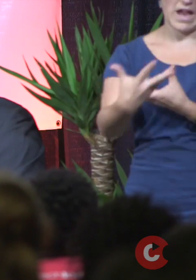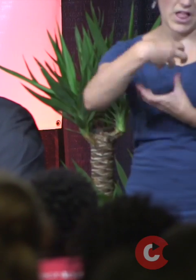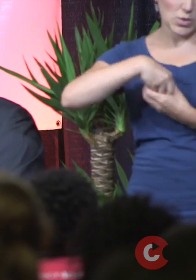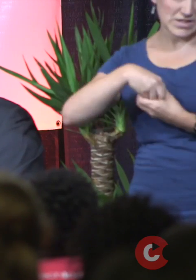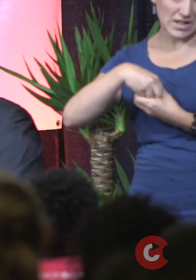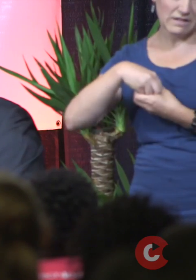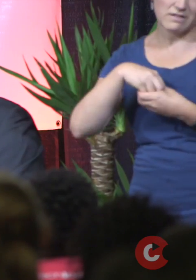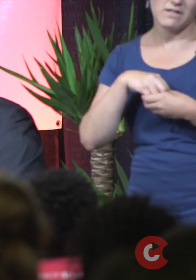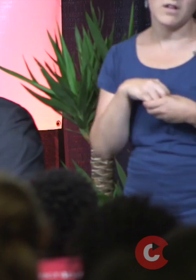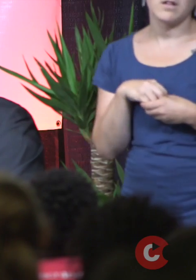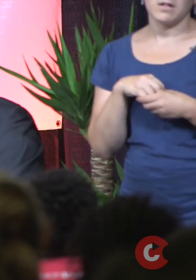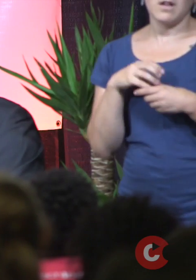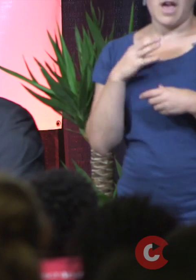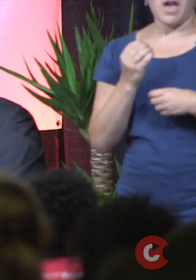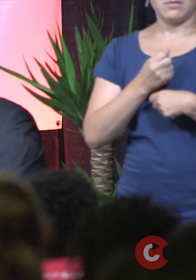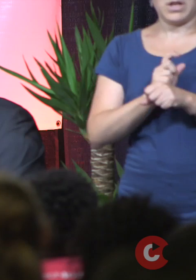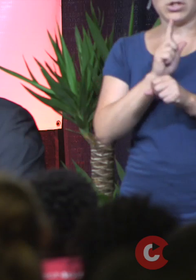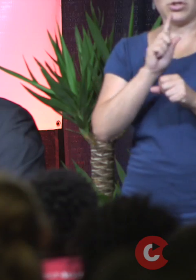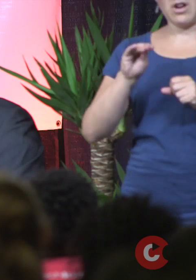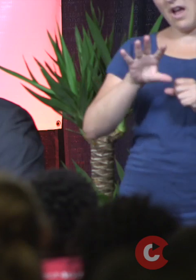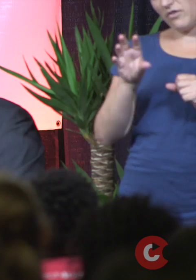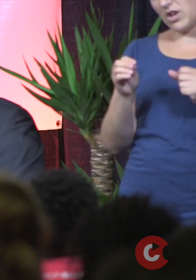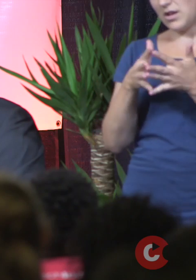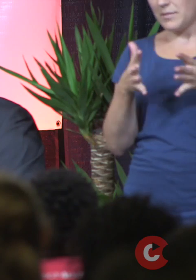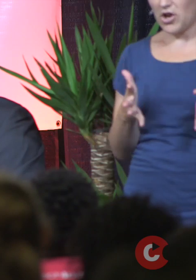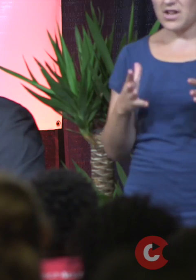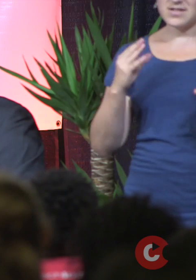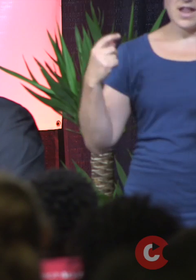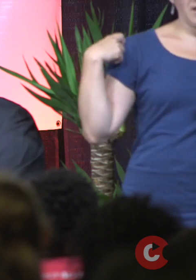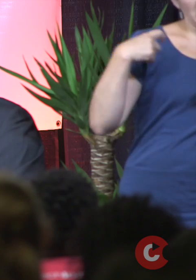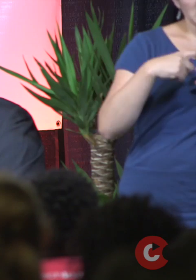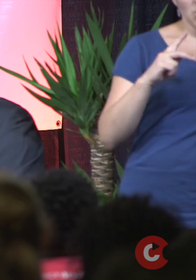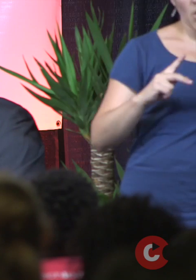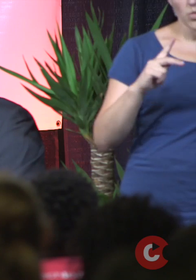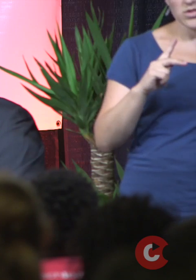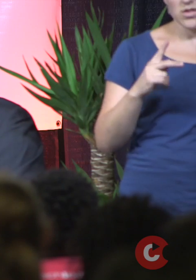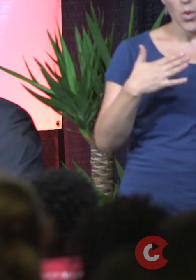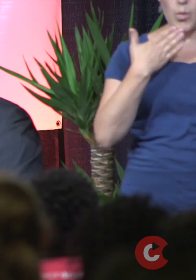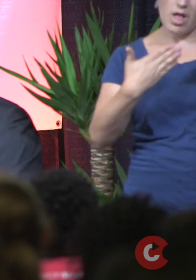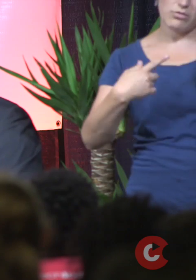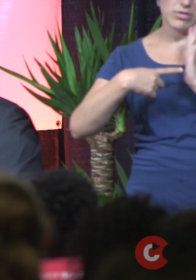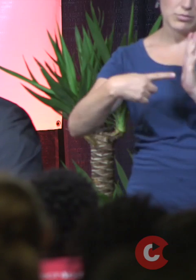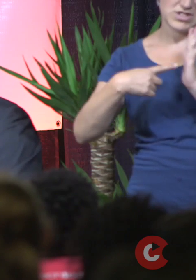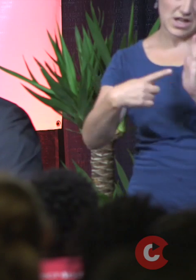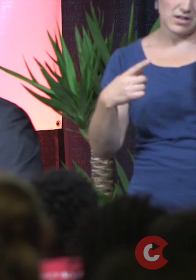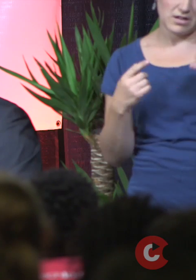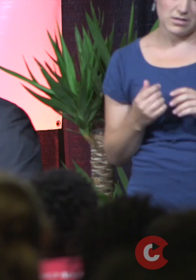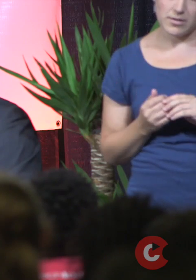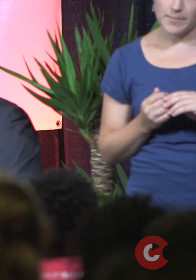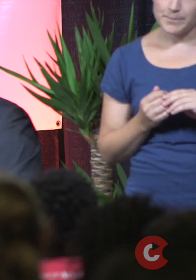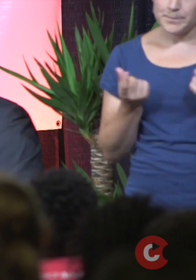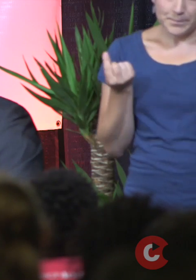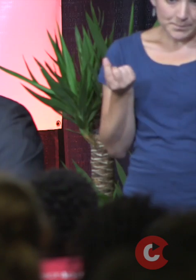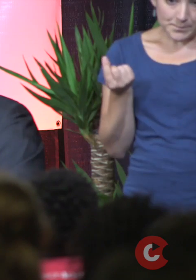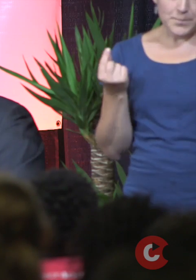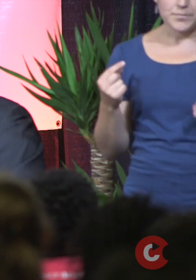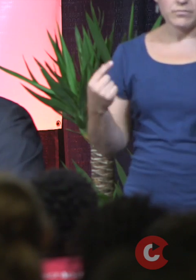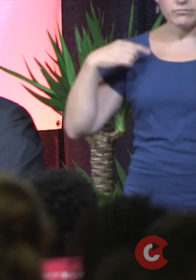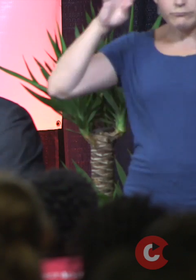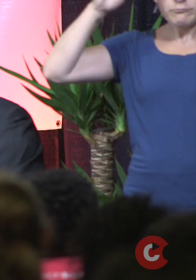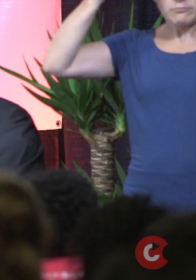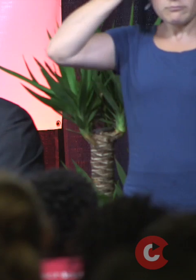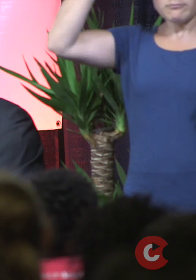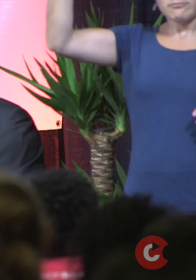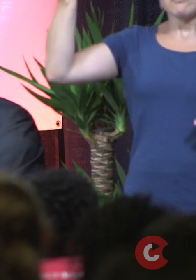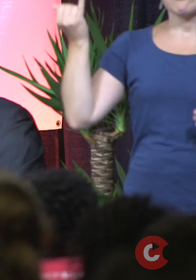to make sure that African Americans and Latinos are well represented. And I came up with the